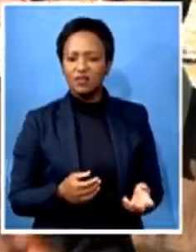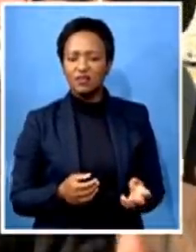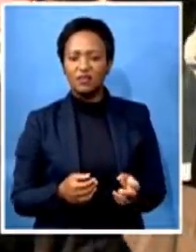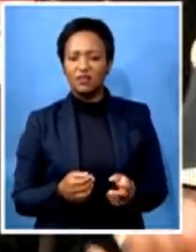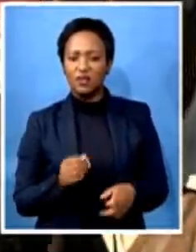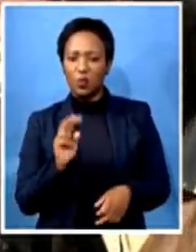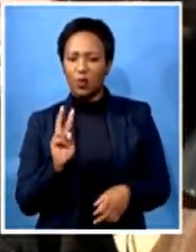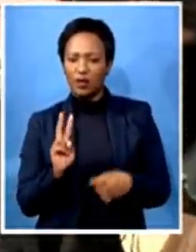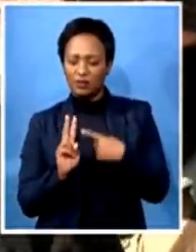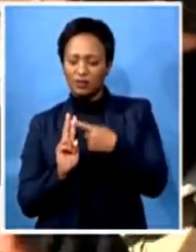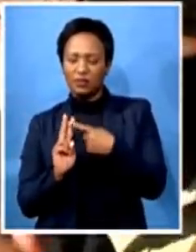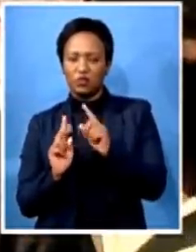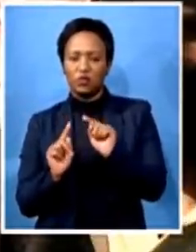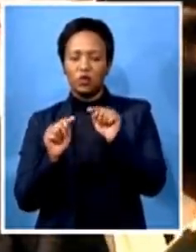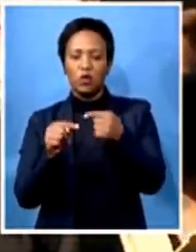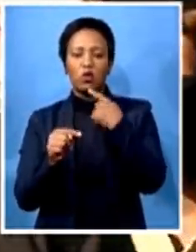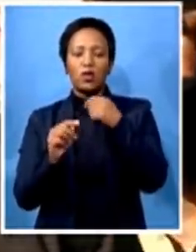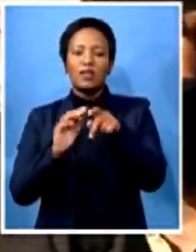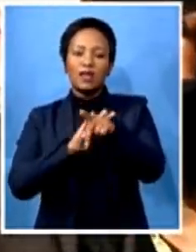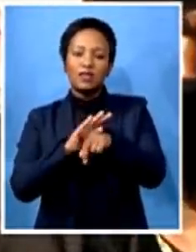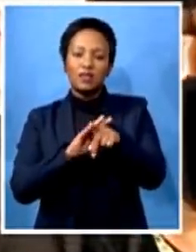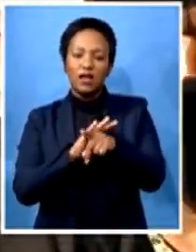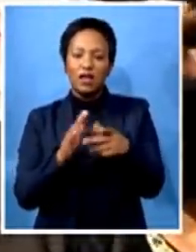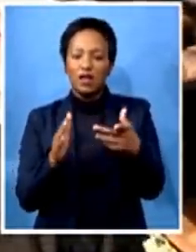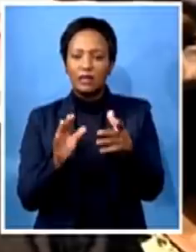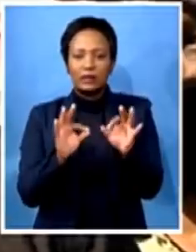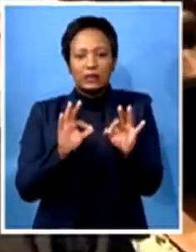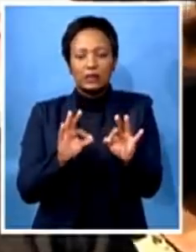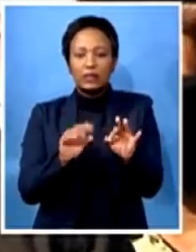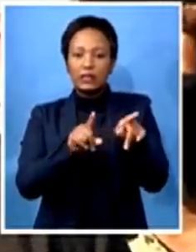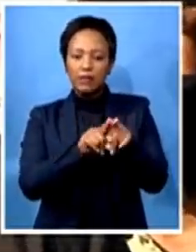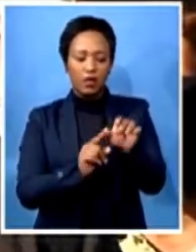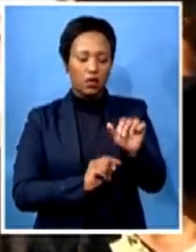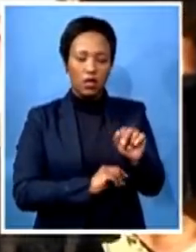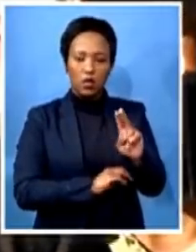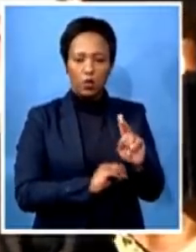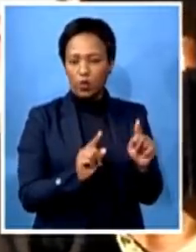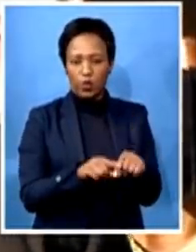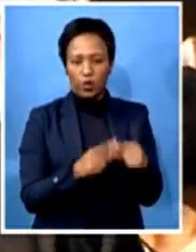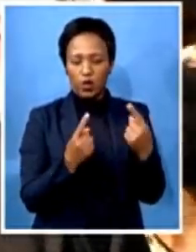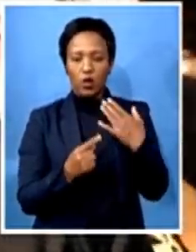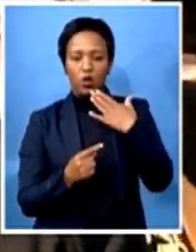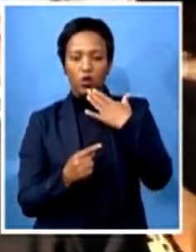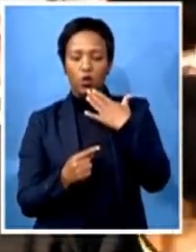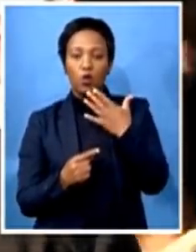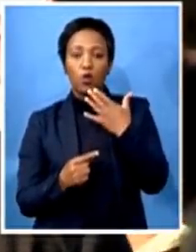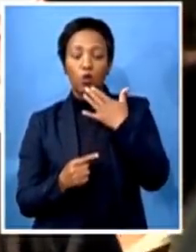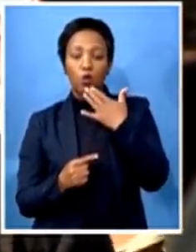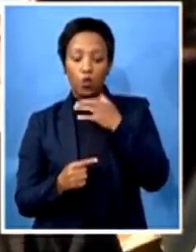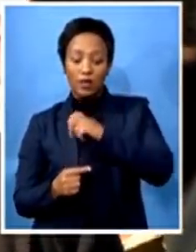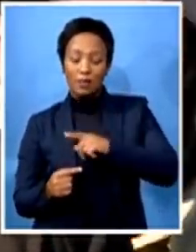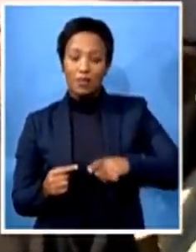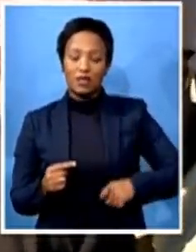body like the AU. So the dictator Emmerson Mnangagwa's regime's government was able to defer